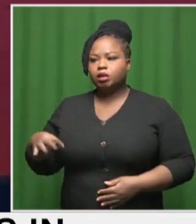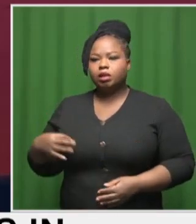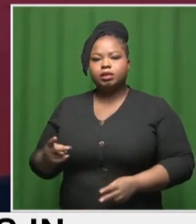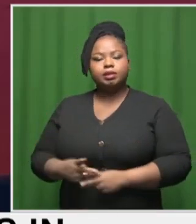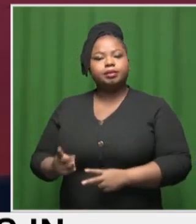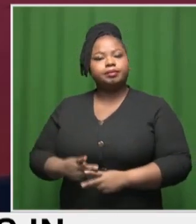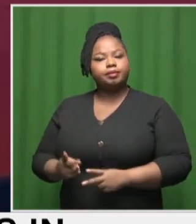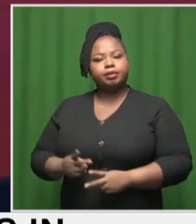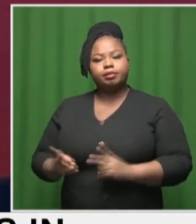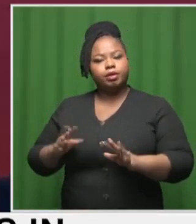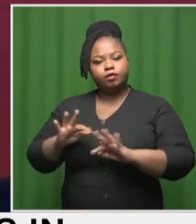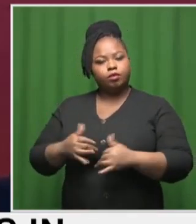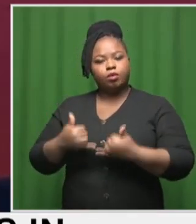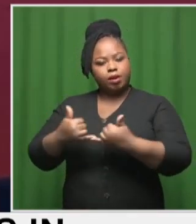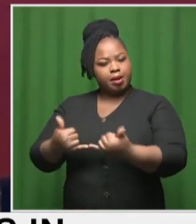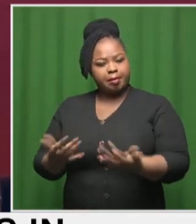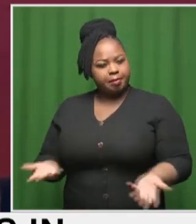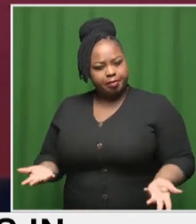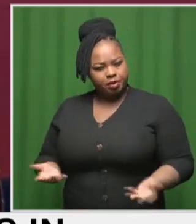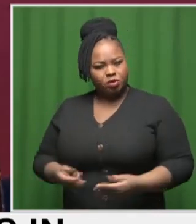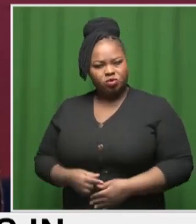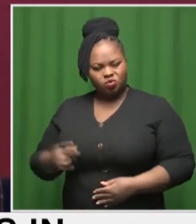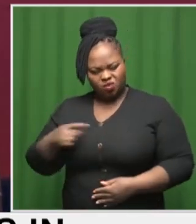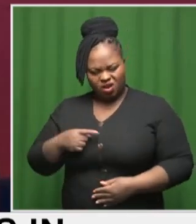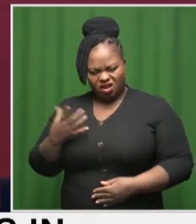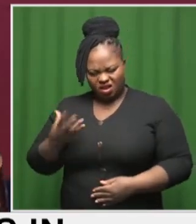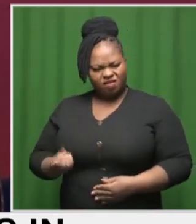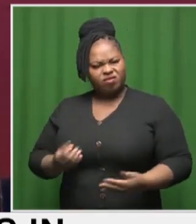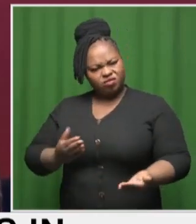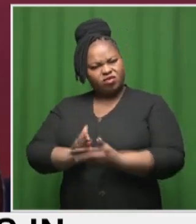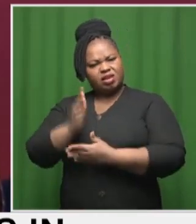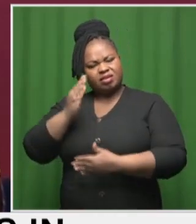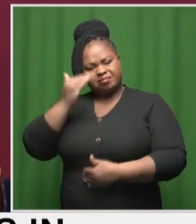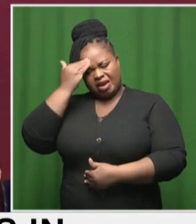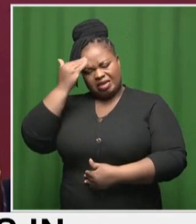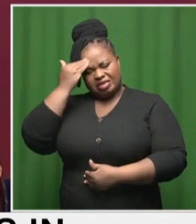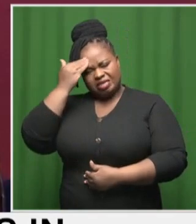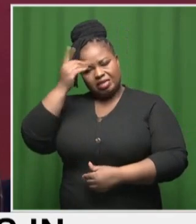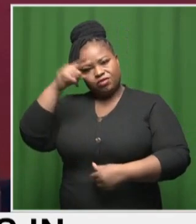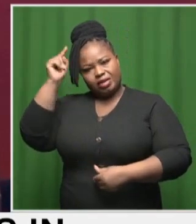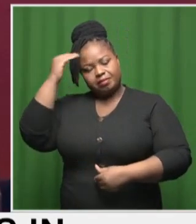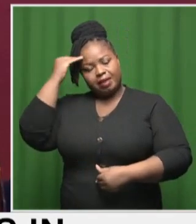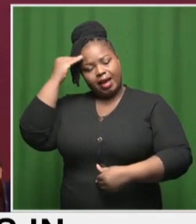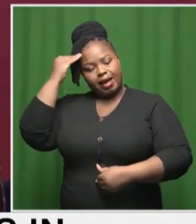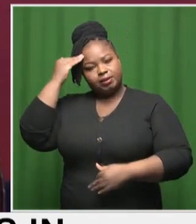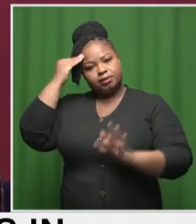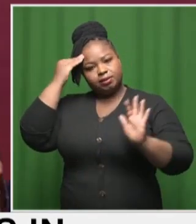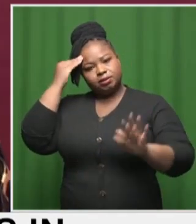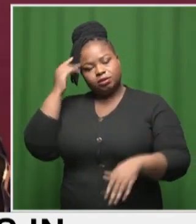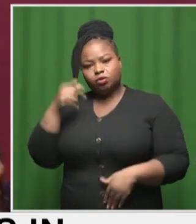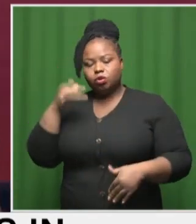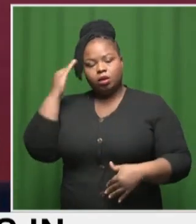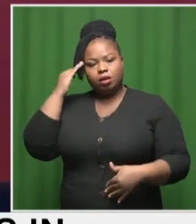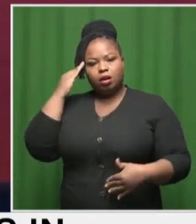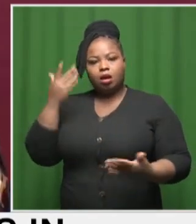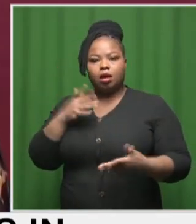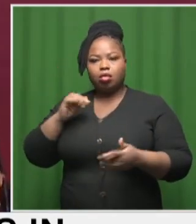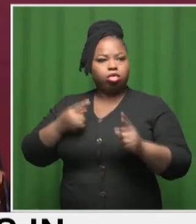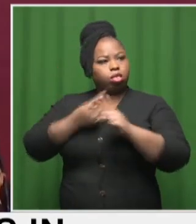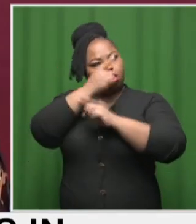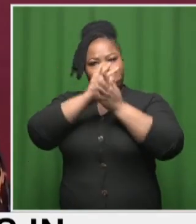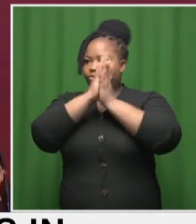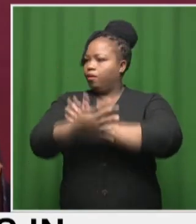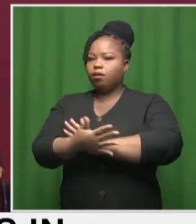to go to the World Cup, because they should have the right mind psychologically. There shouldn't be things that actually are